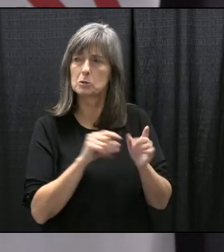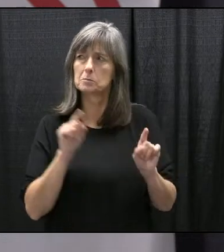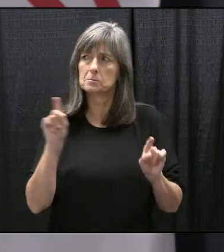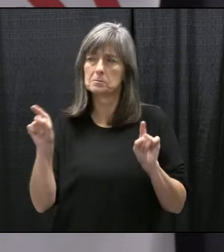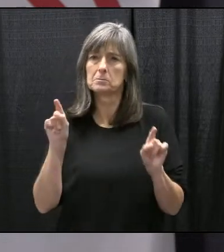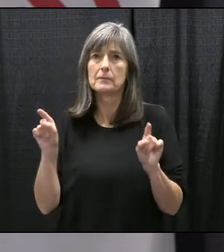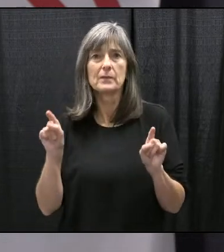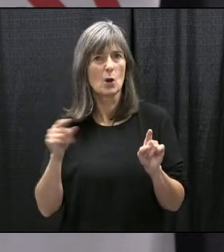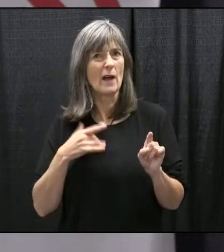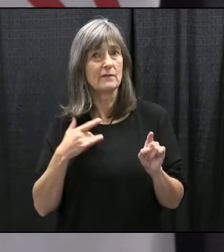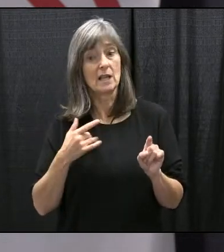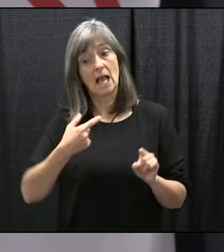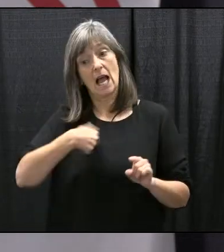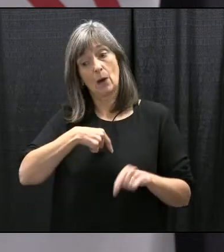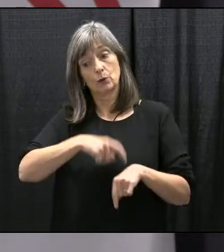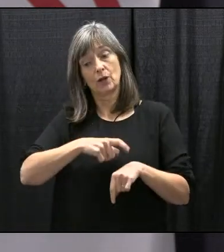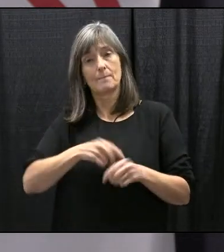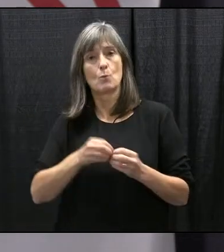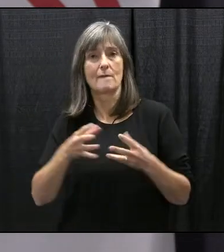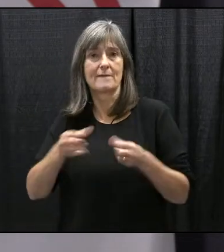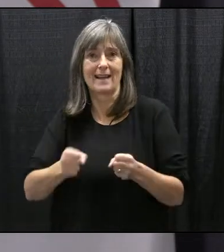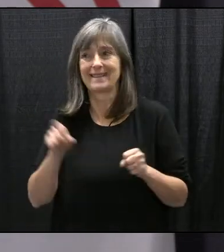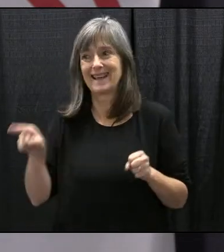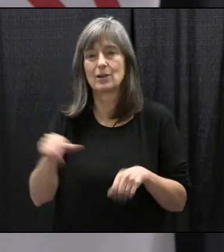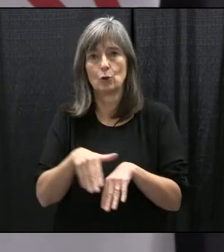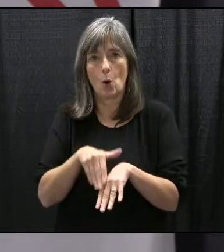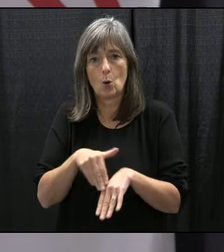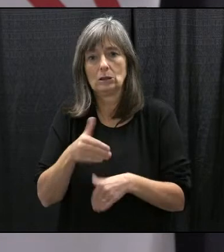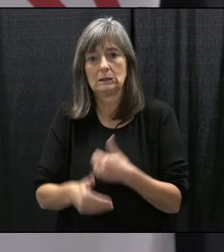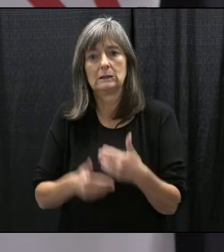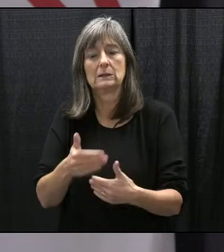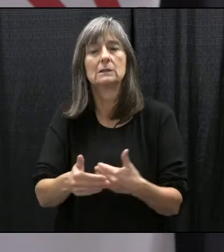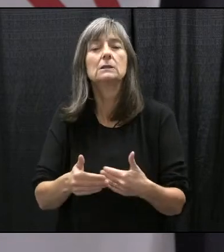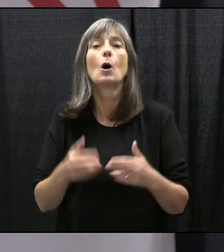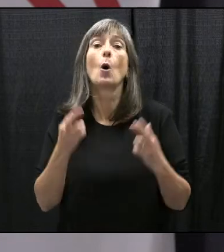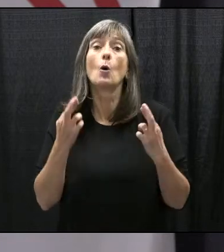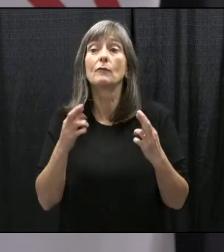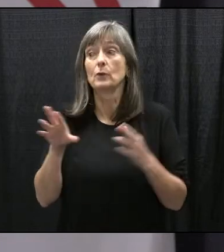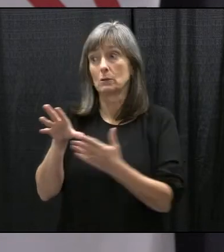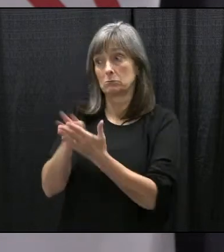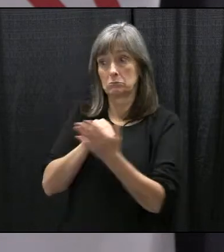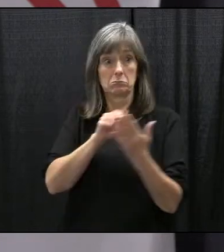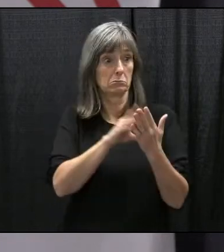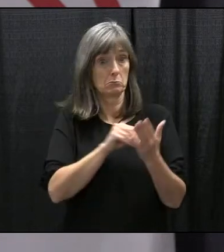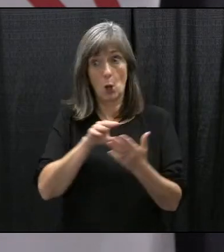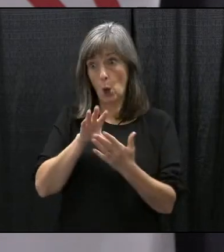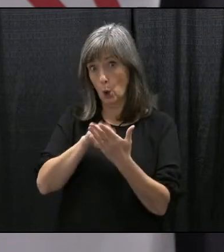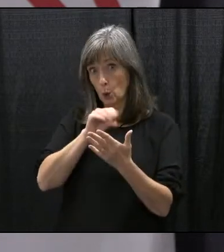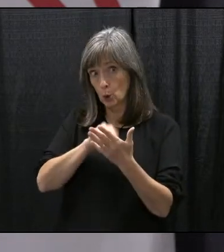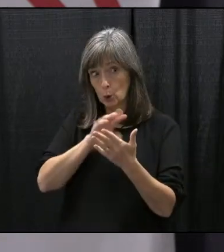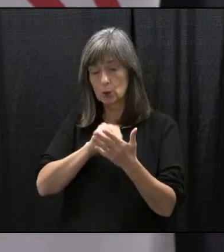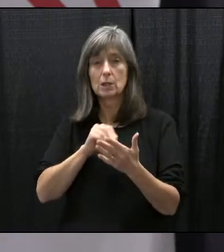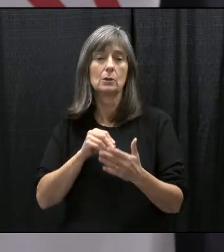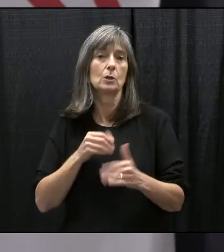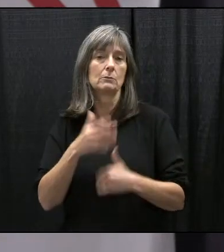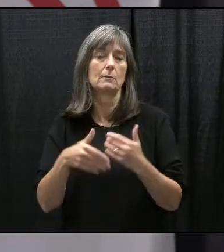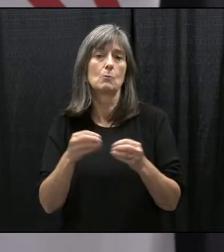to accelerate some of the work that we want to do here in this province based on their experience to